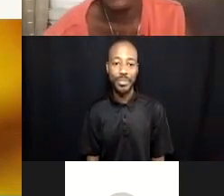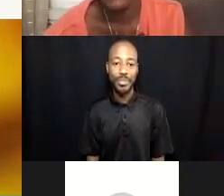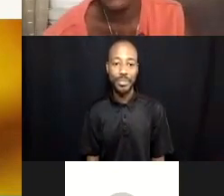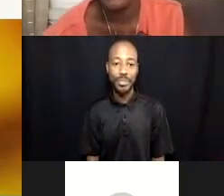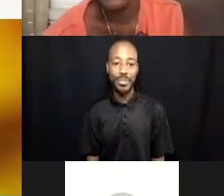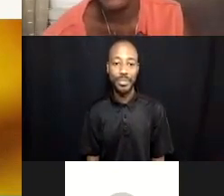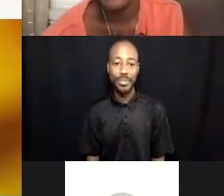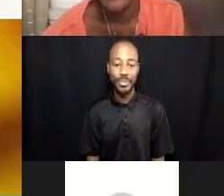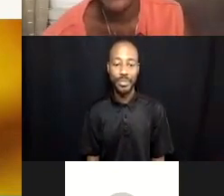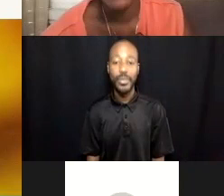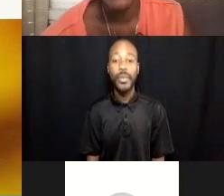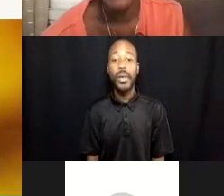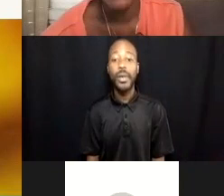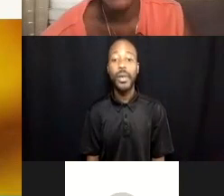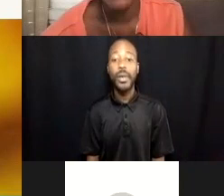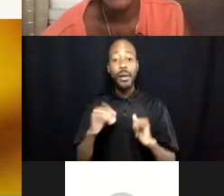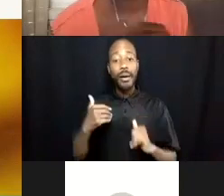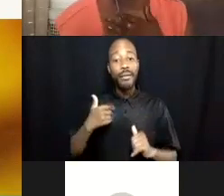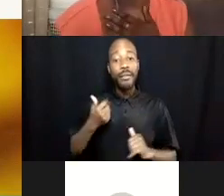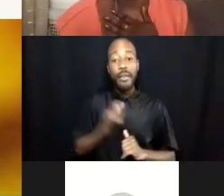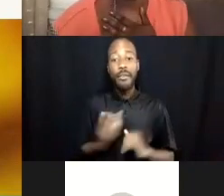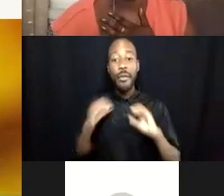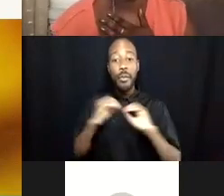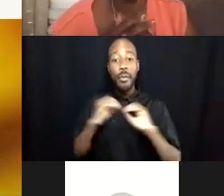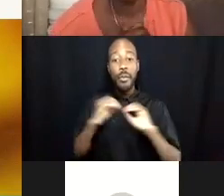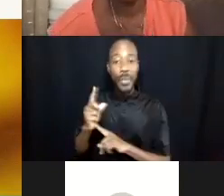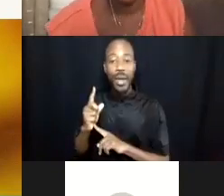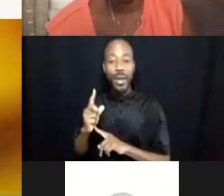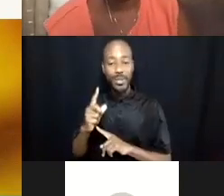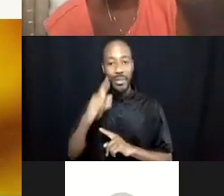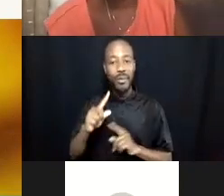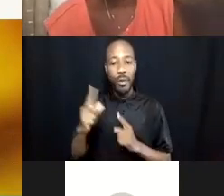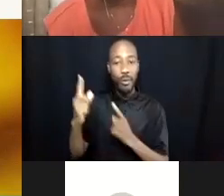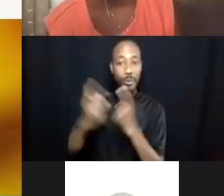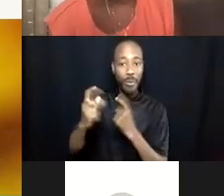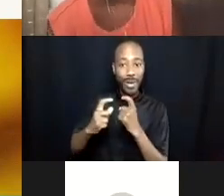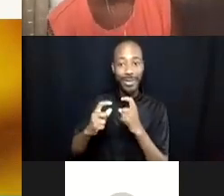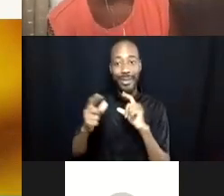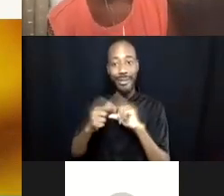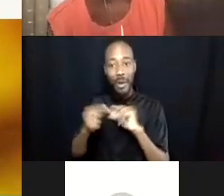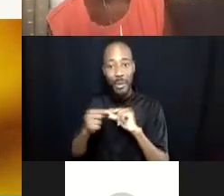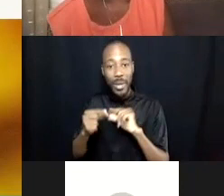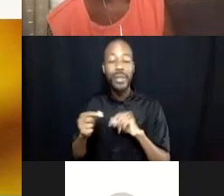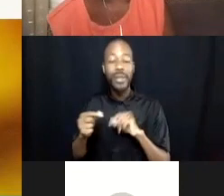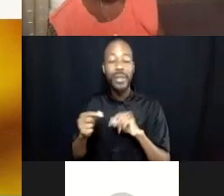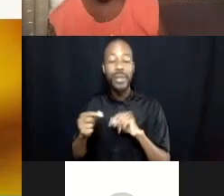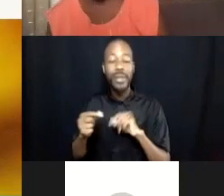Well, we still have a few more minutes for questions and comments or responses.